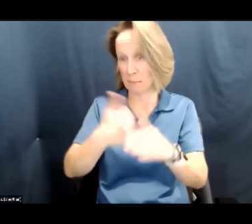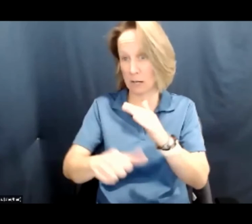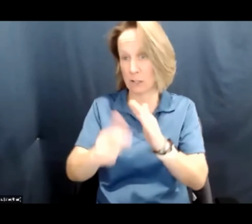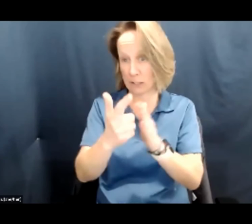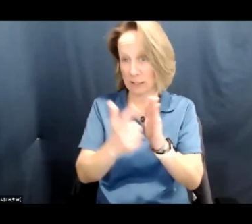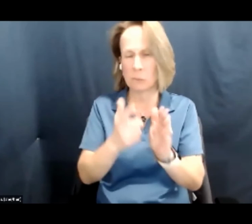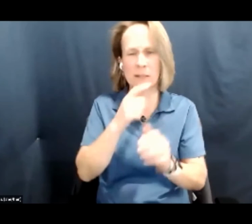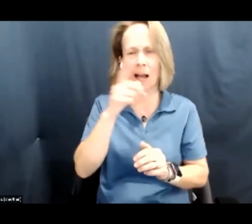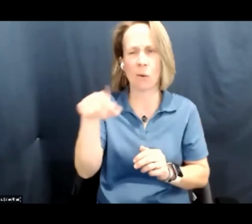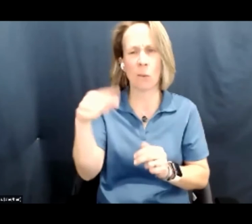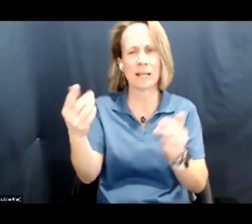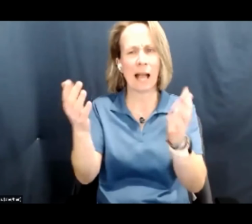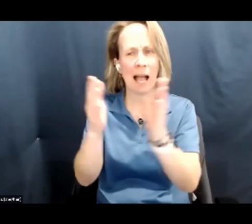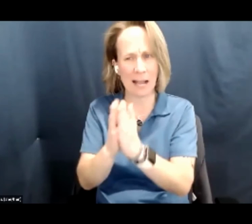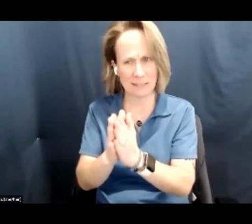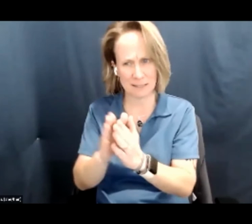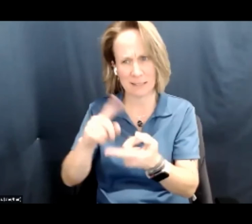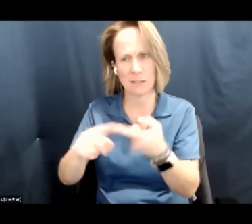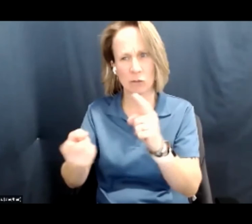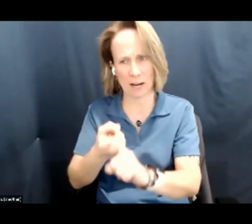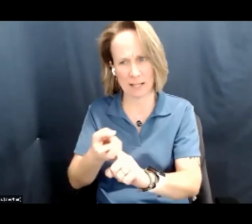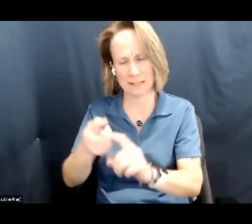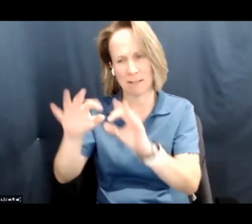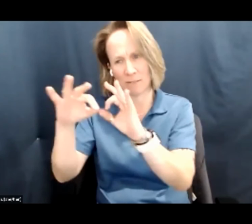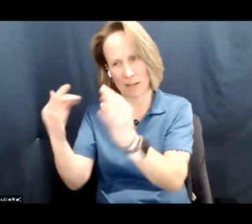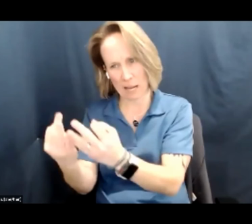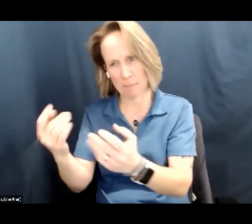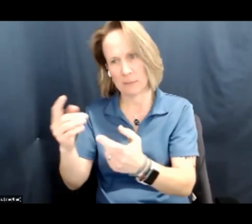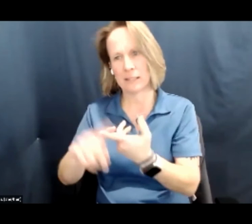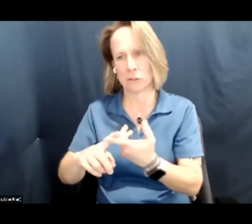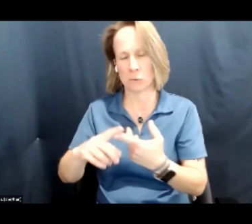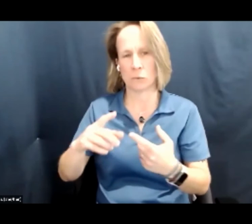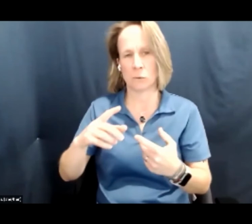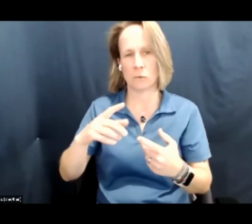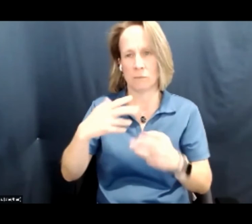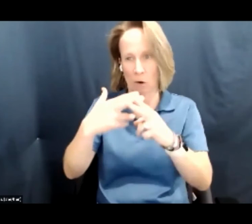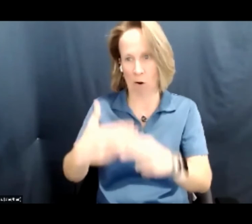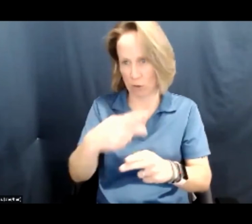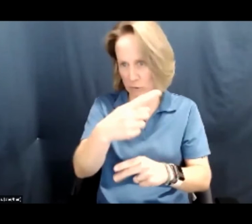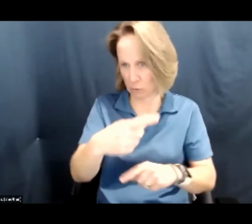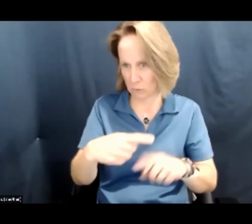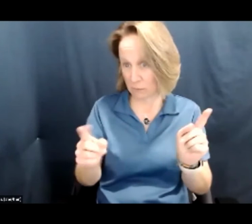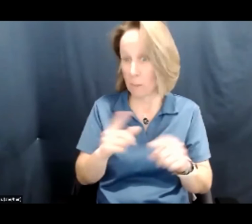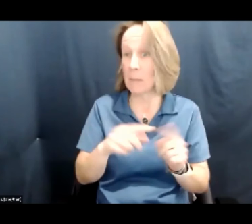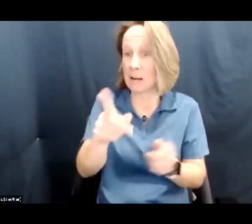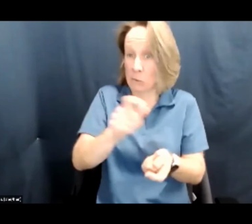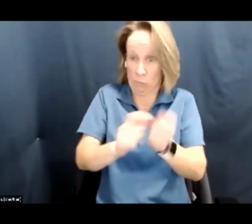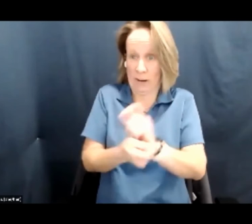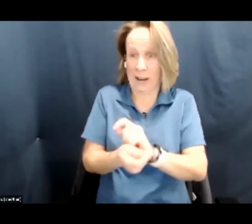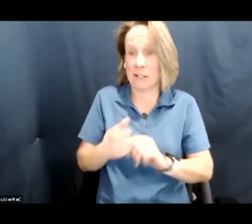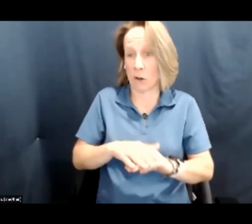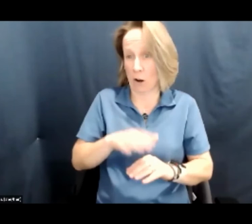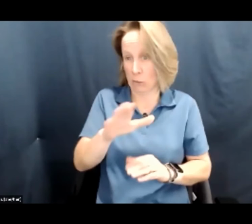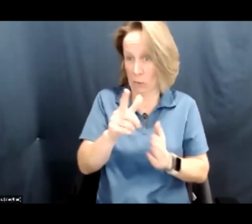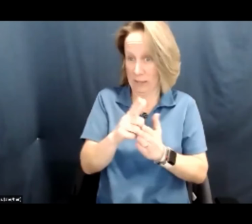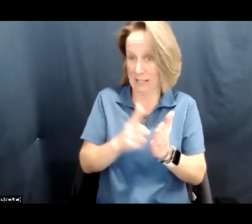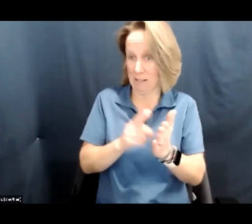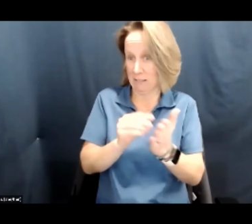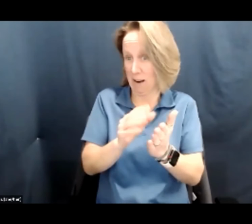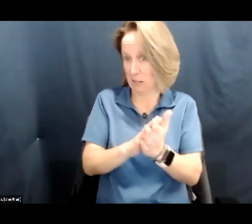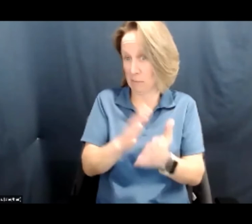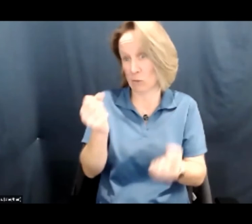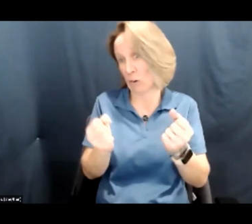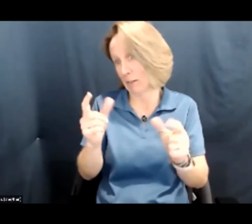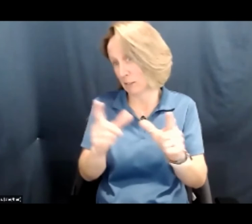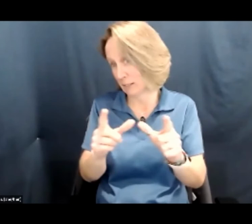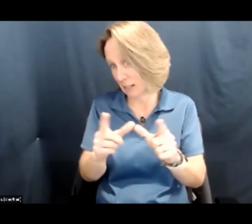and coworkers to change your name, but you legally change it on your legal documents. You change your gender marker on your legal documents.